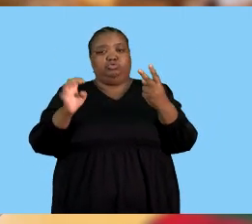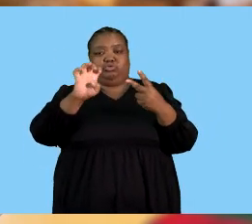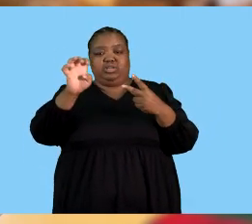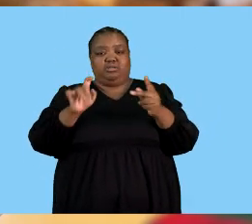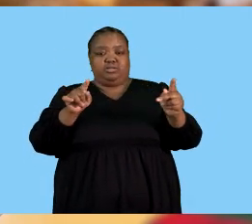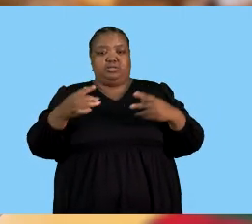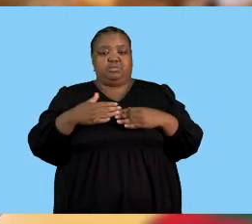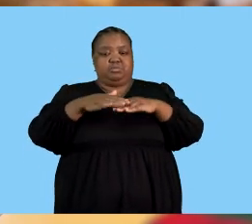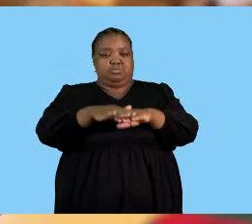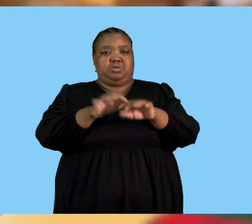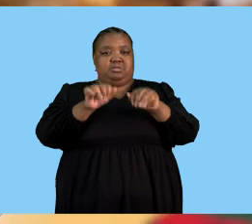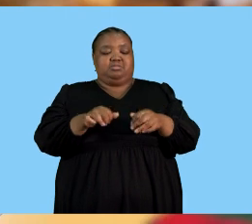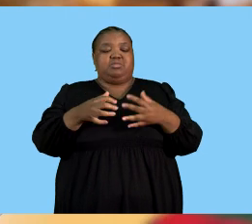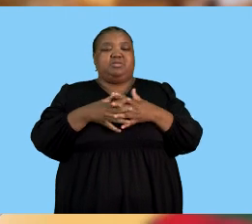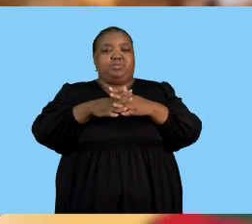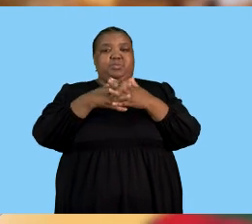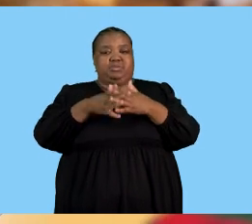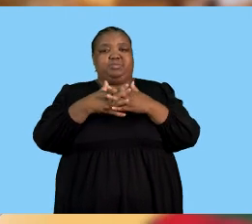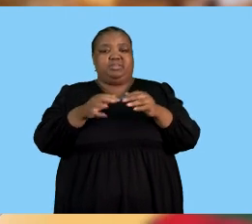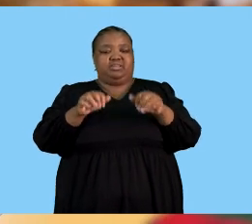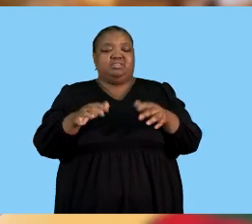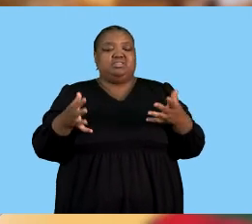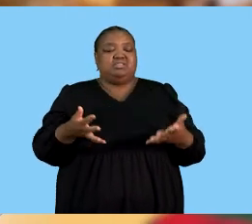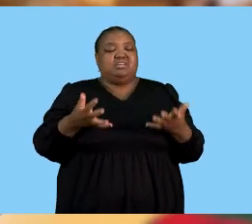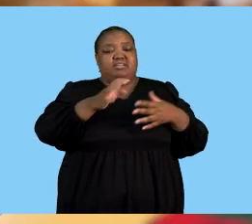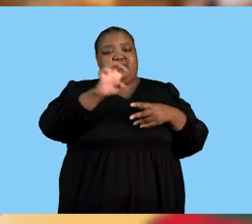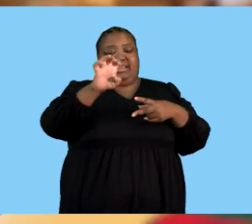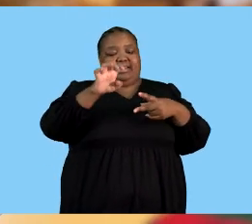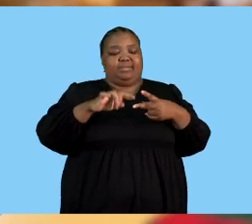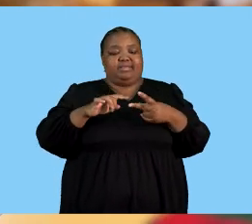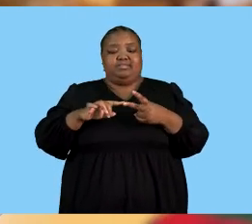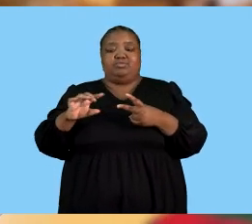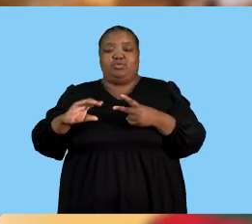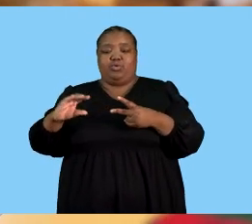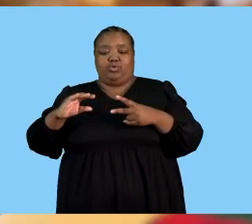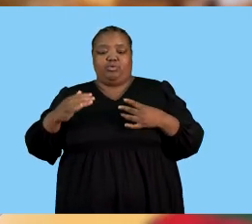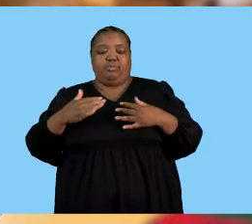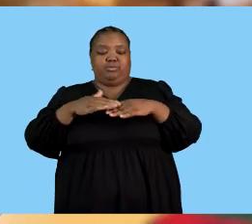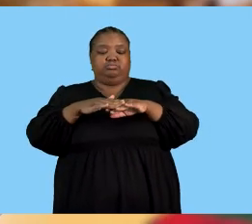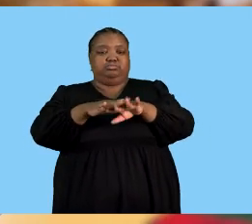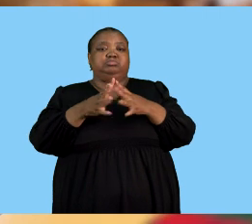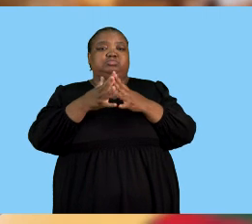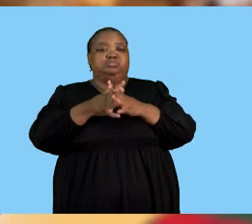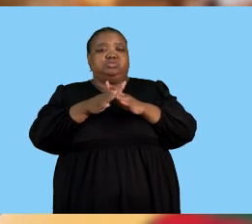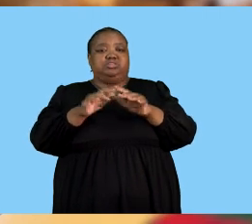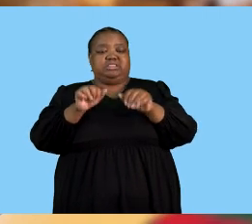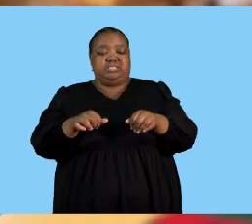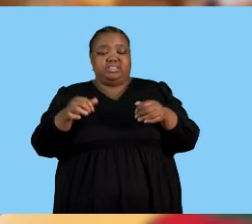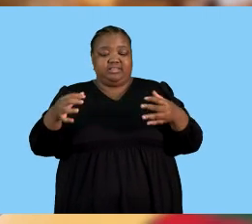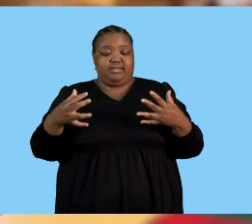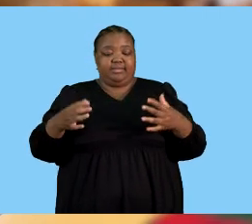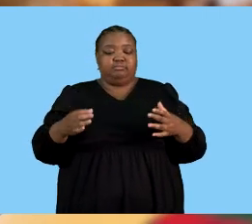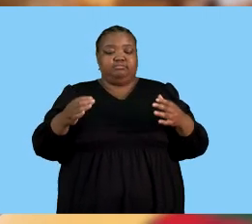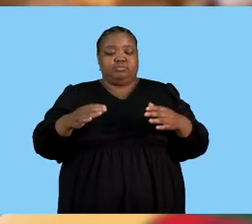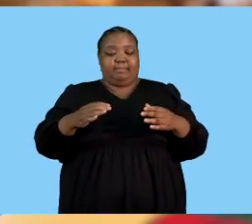elements. And then mixture, those ones we can either have mixtures of elements or mixtures of compounds that are together in the same